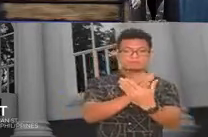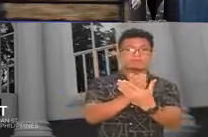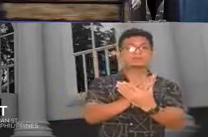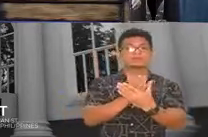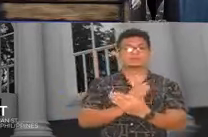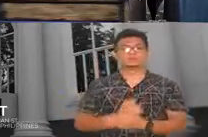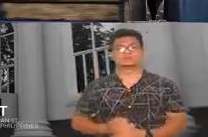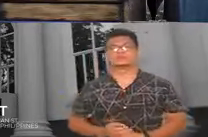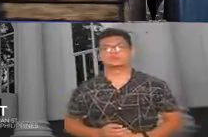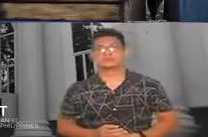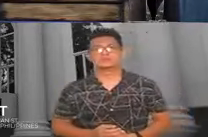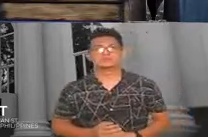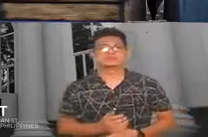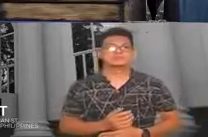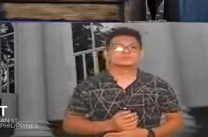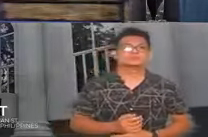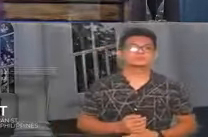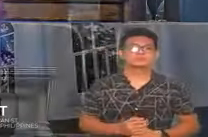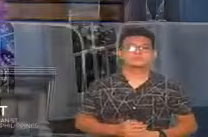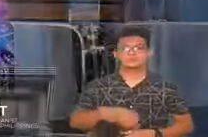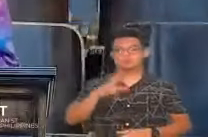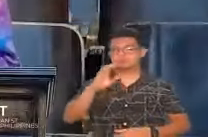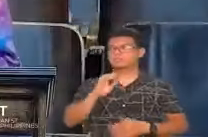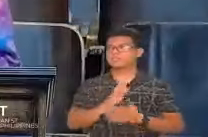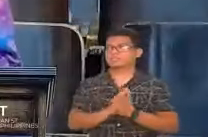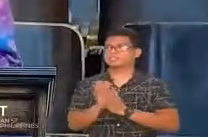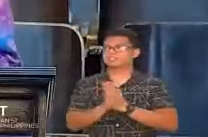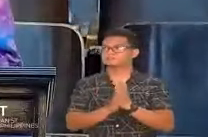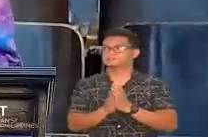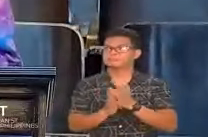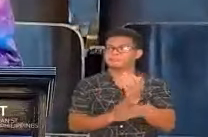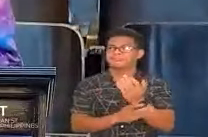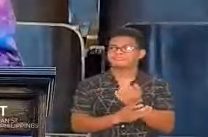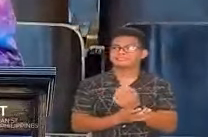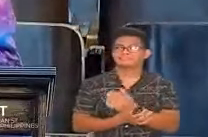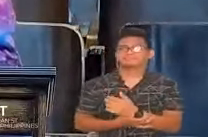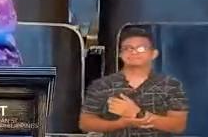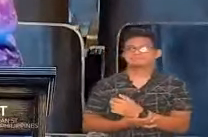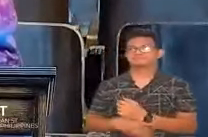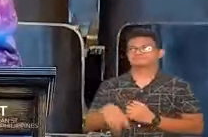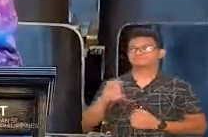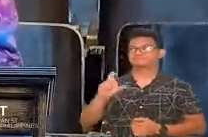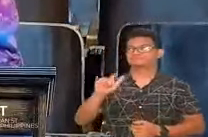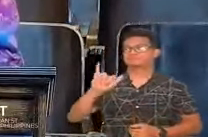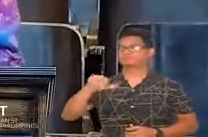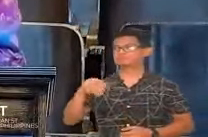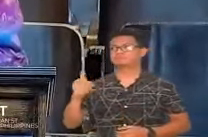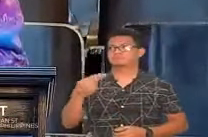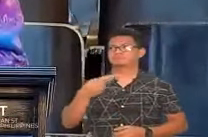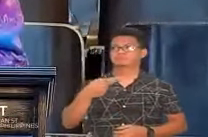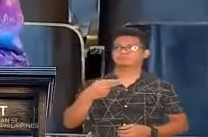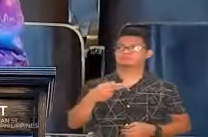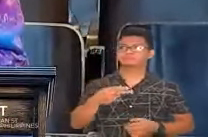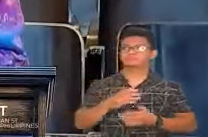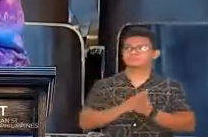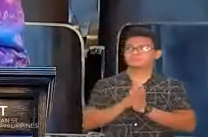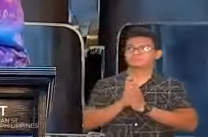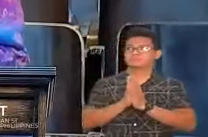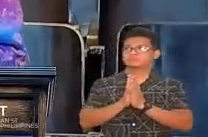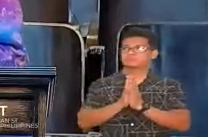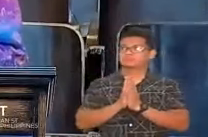met Elijah was when Elijah, the strange man from Gilead, entered the king's palace in